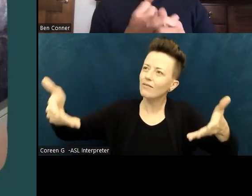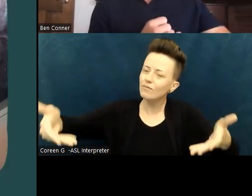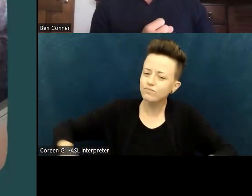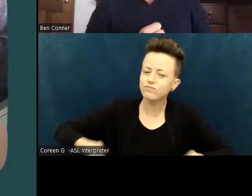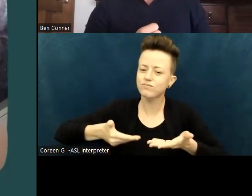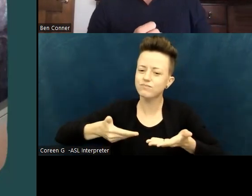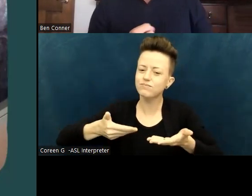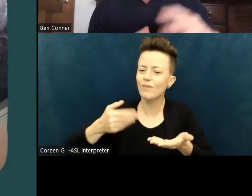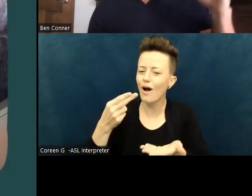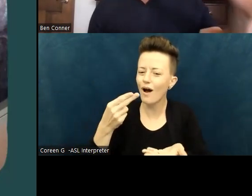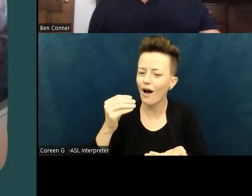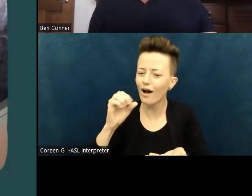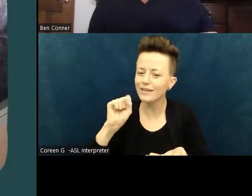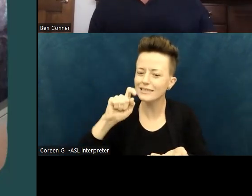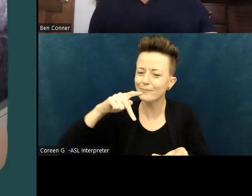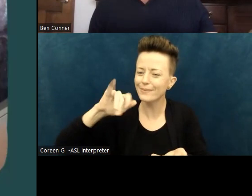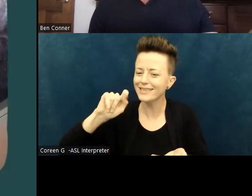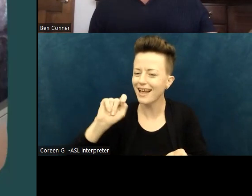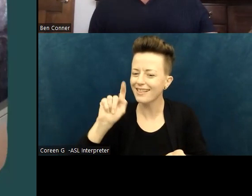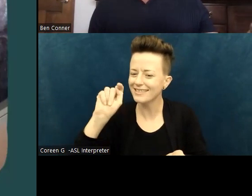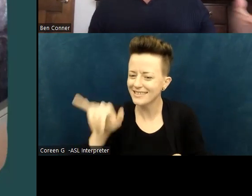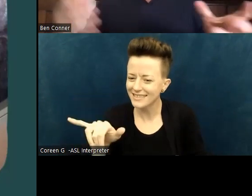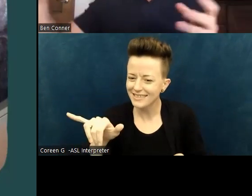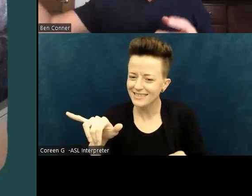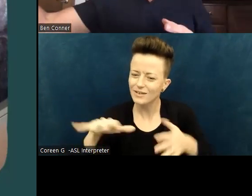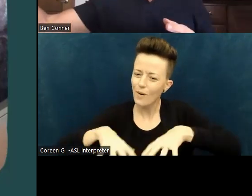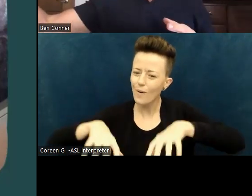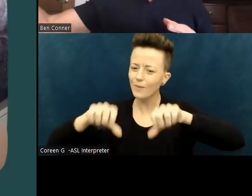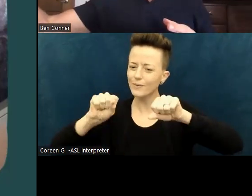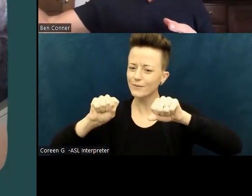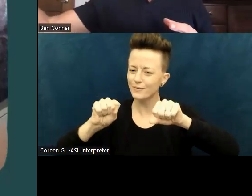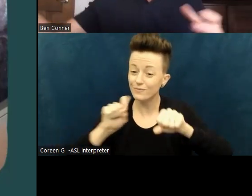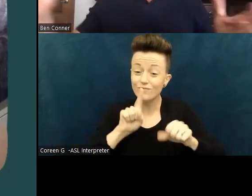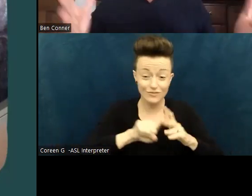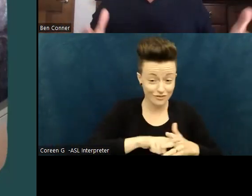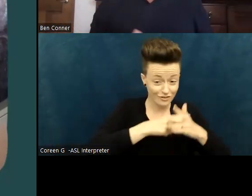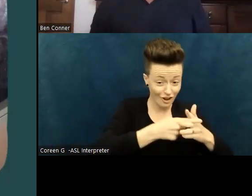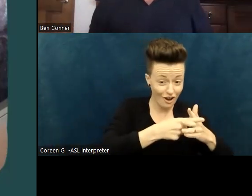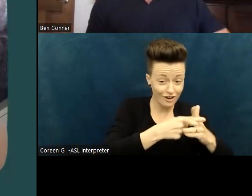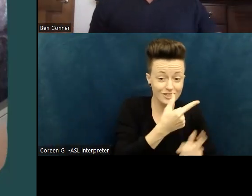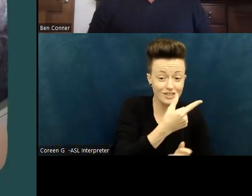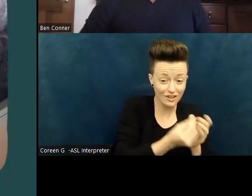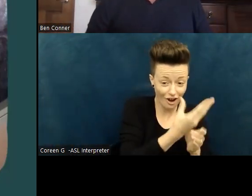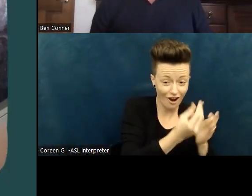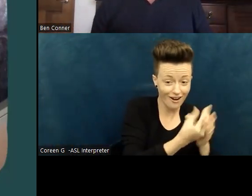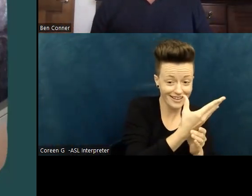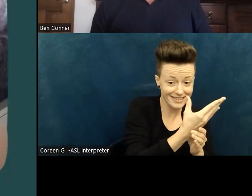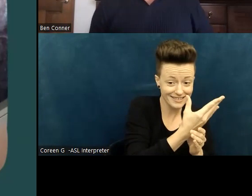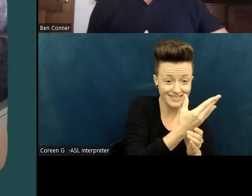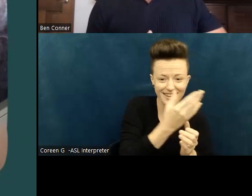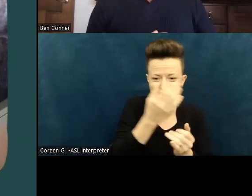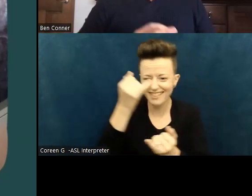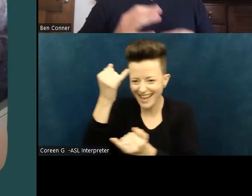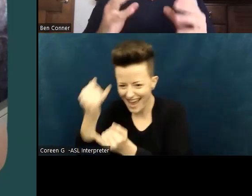has a history. It starts in the garden and it ends at the banquet table and everything in between. And we're part of that history.